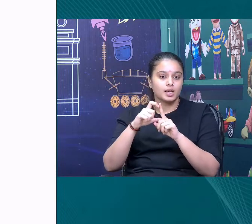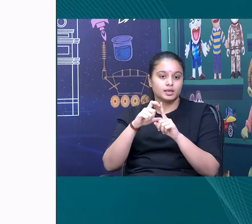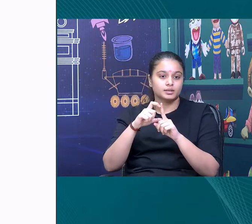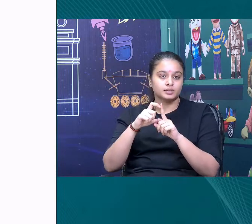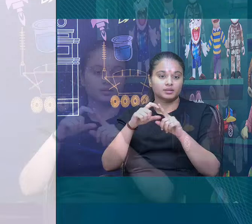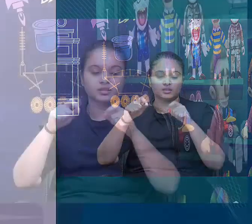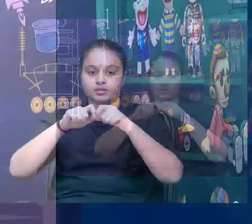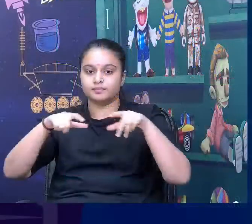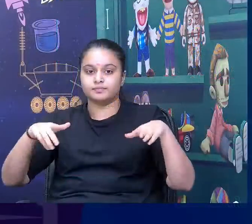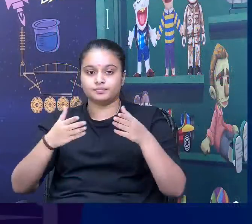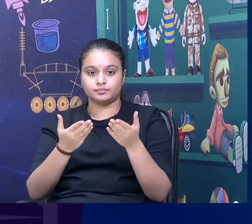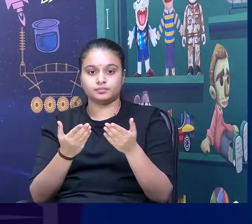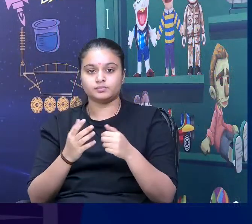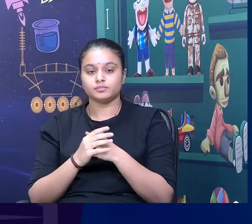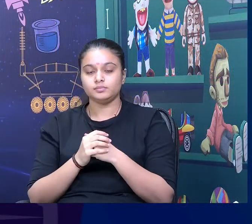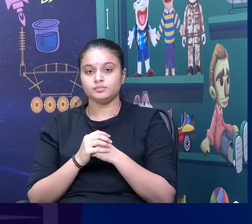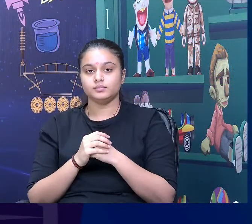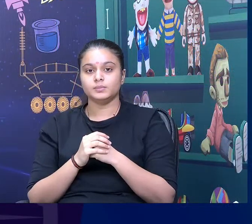is